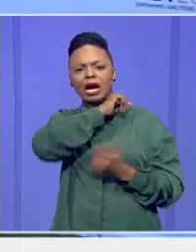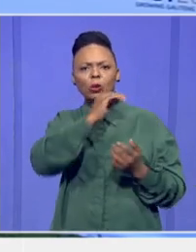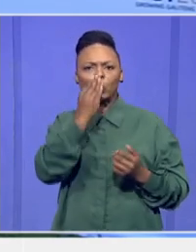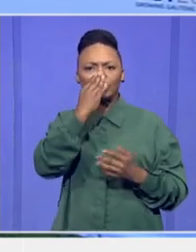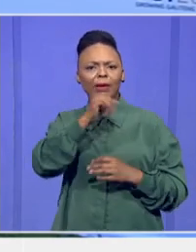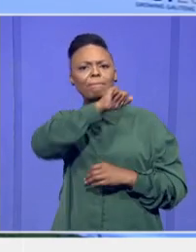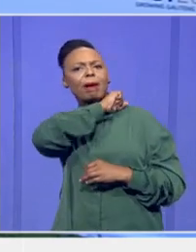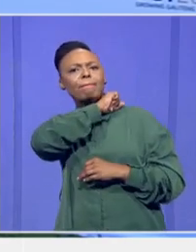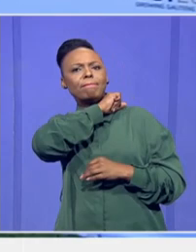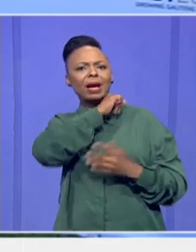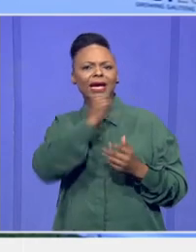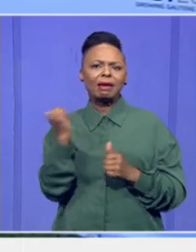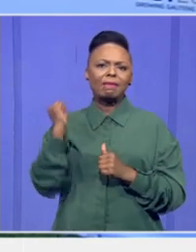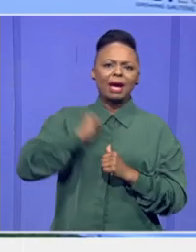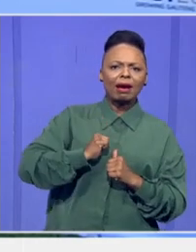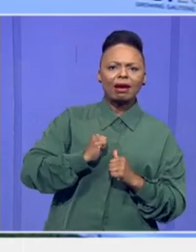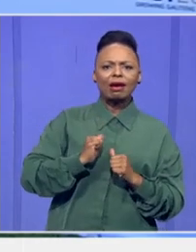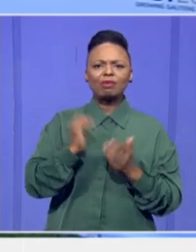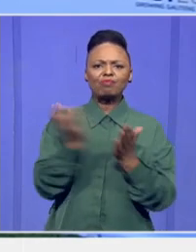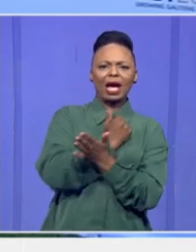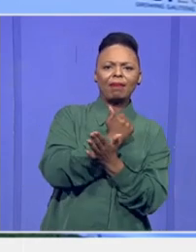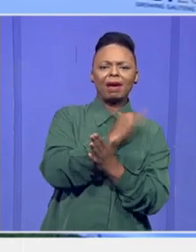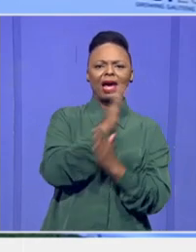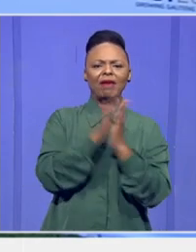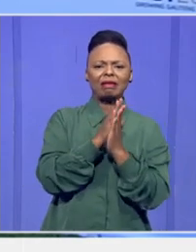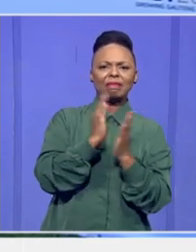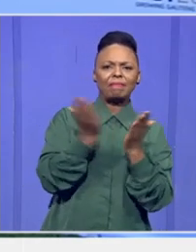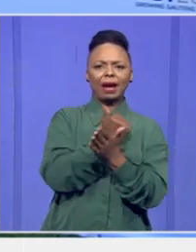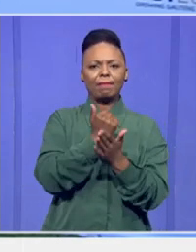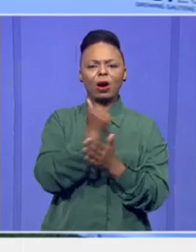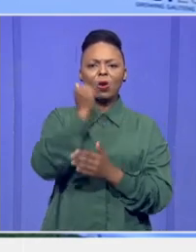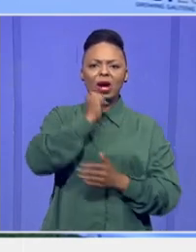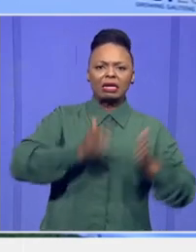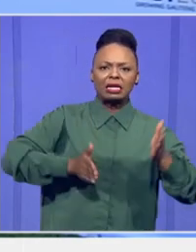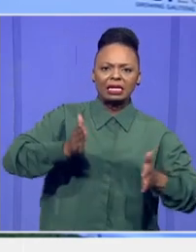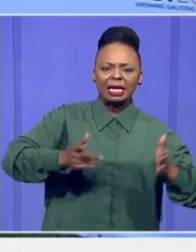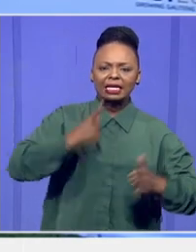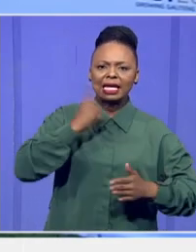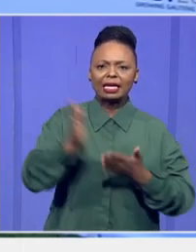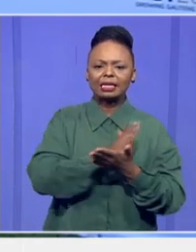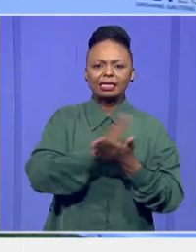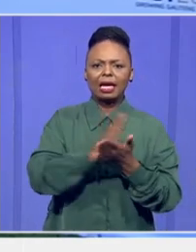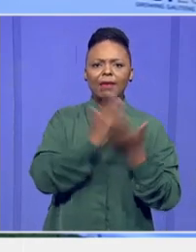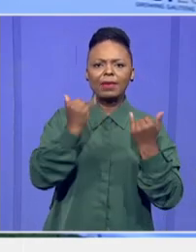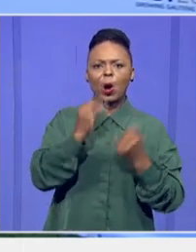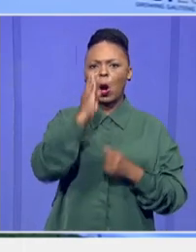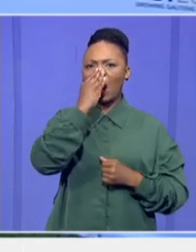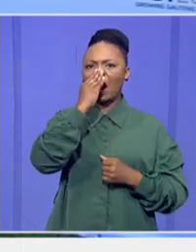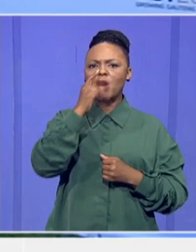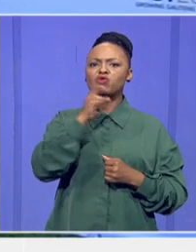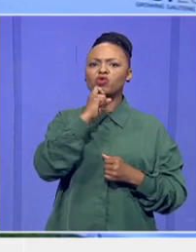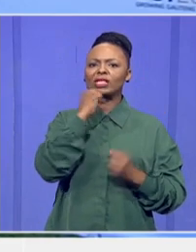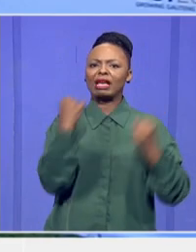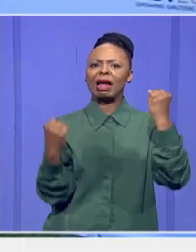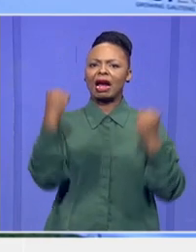rob them of their belongings. And as they're walking in the streets, they say that some of them even use vehicles